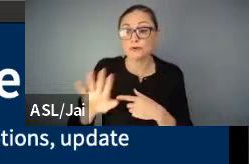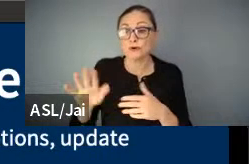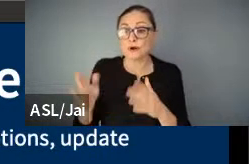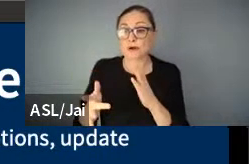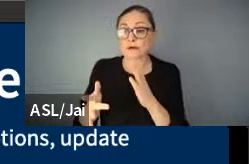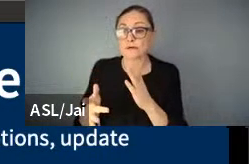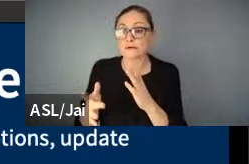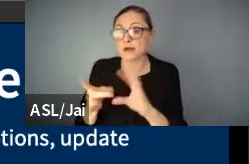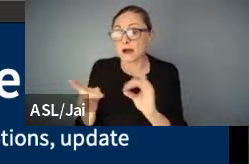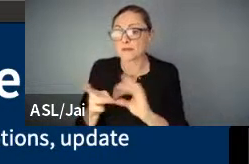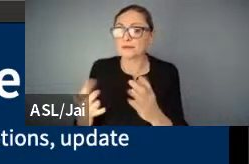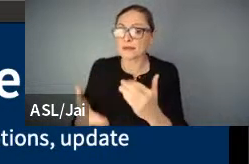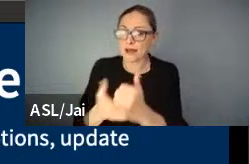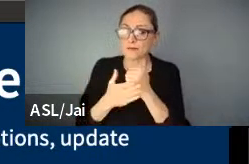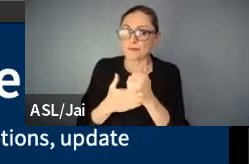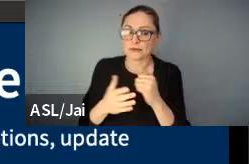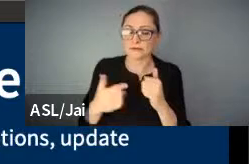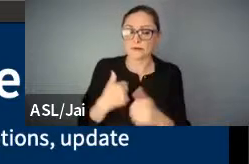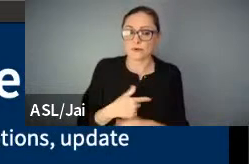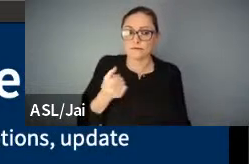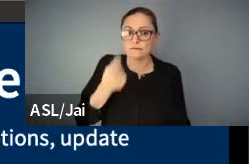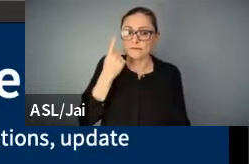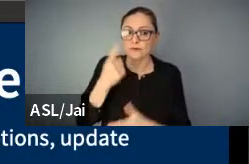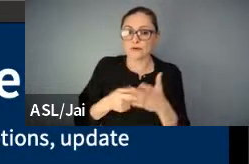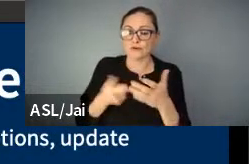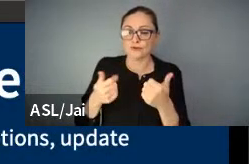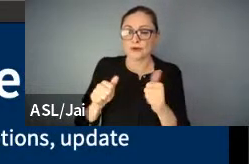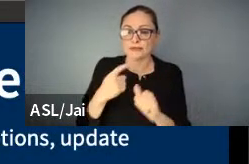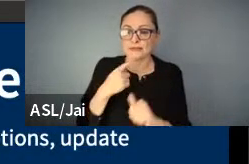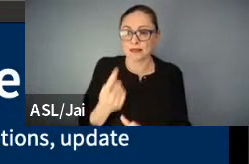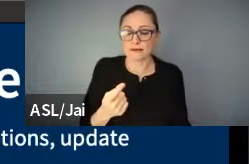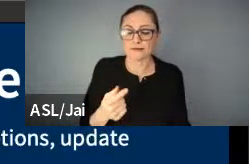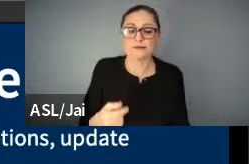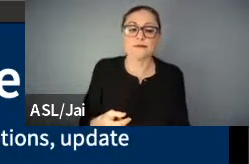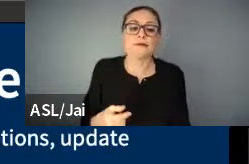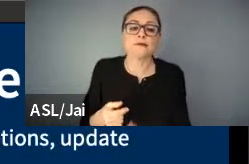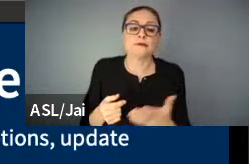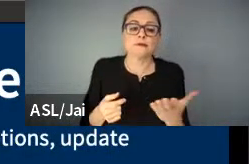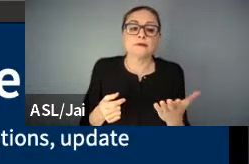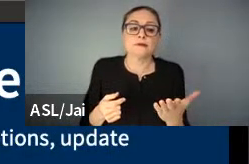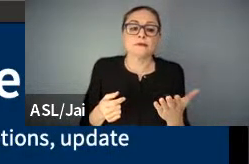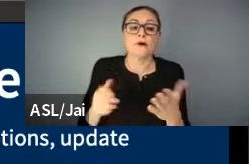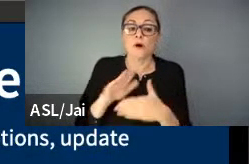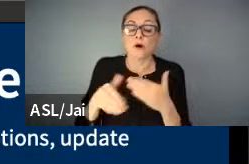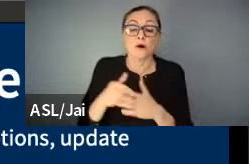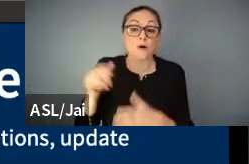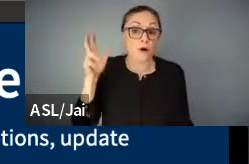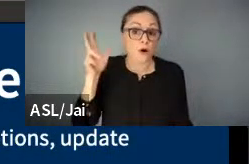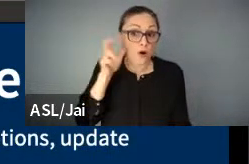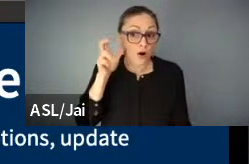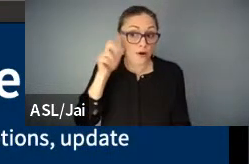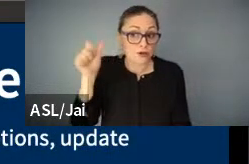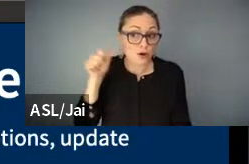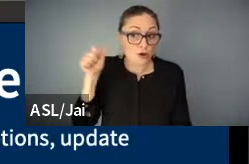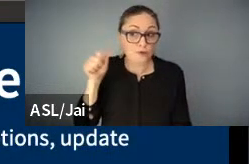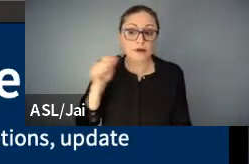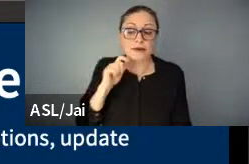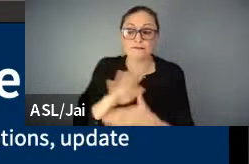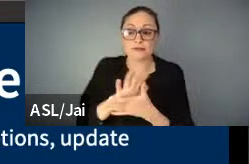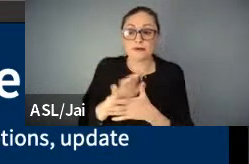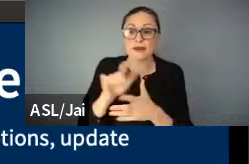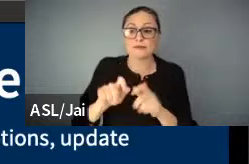can really understand what you're trying to tell us. All audio and video attachments must be transcribed